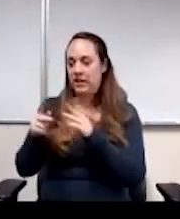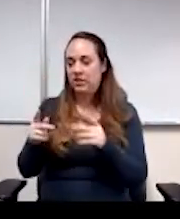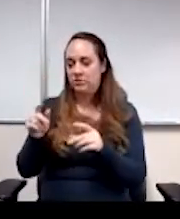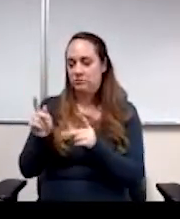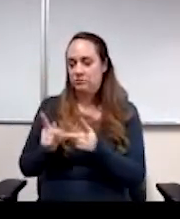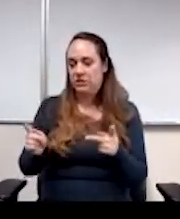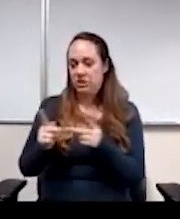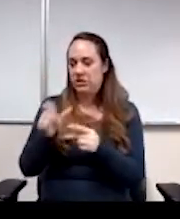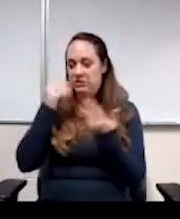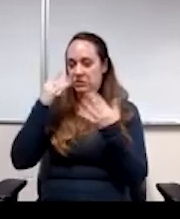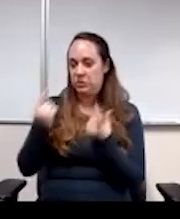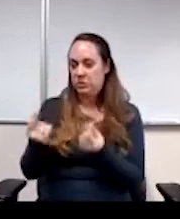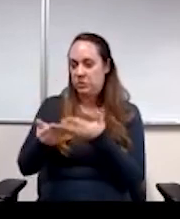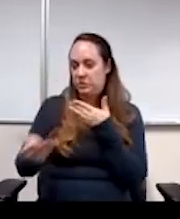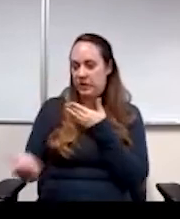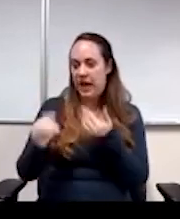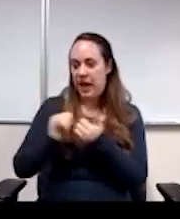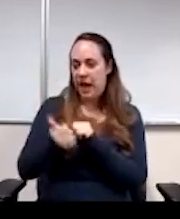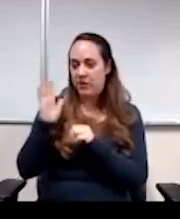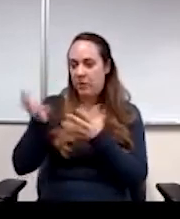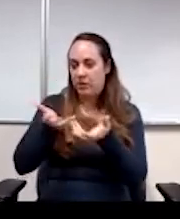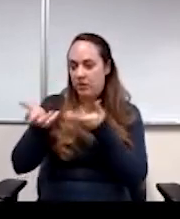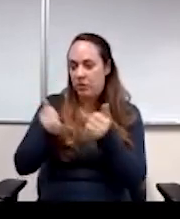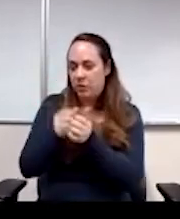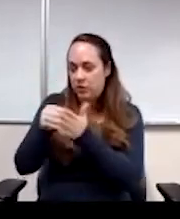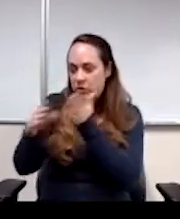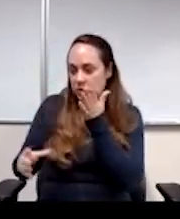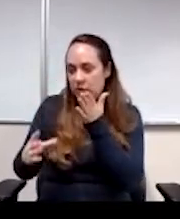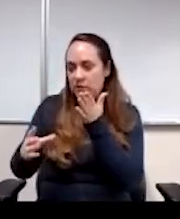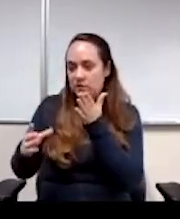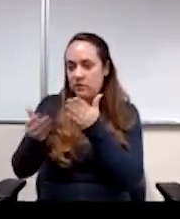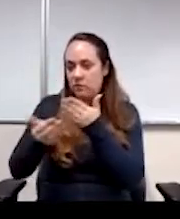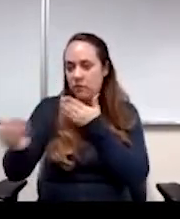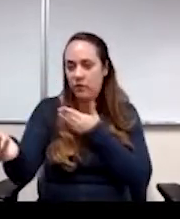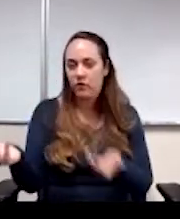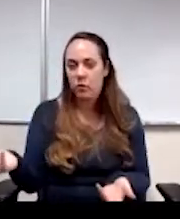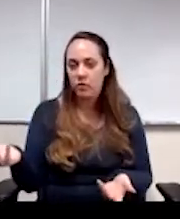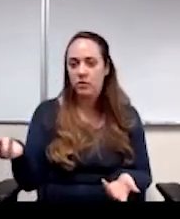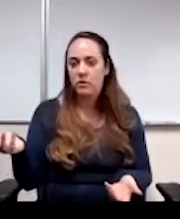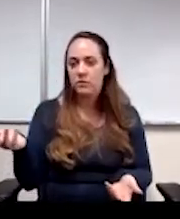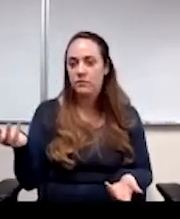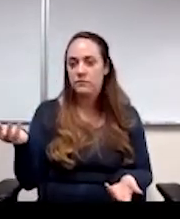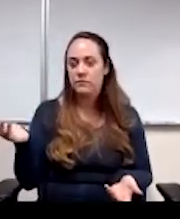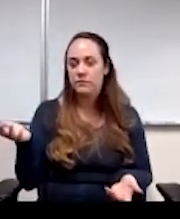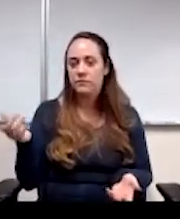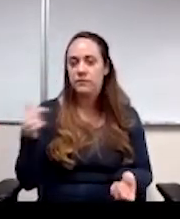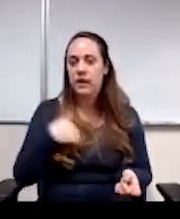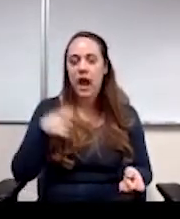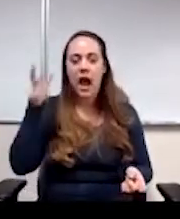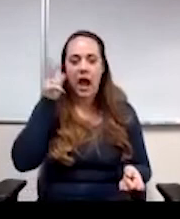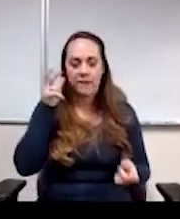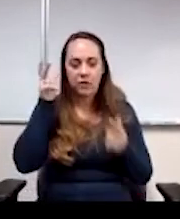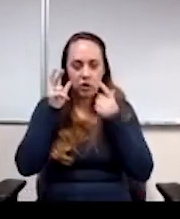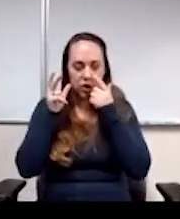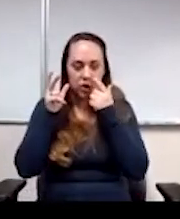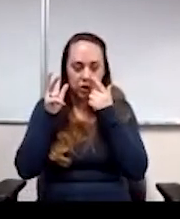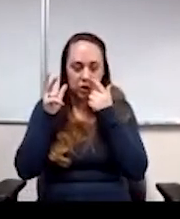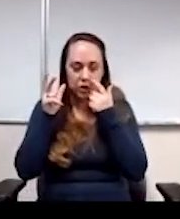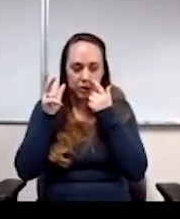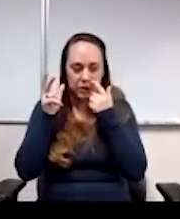supposed to carry on, how they were supposed to interact with the students like moving forward. I've heard that there